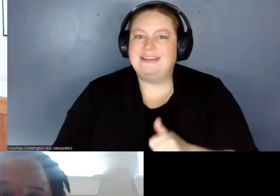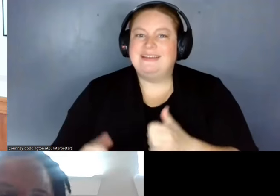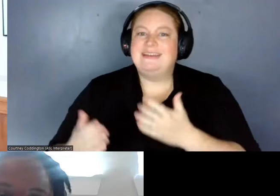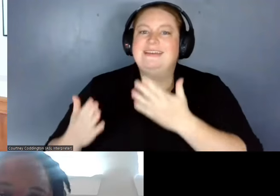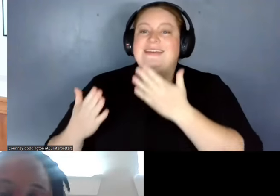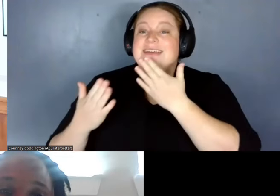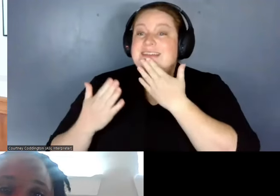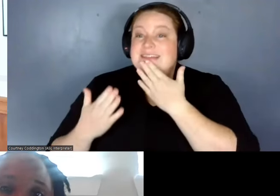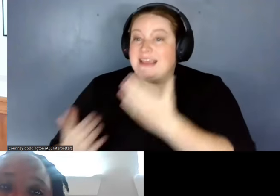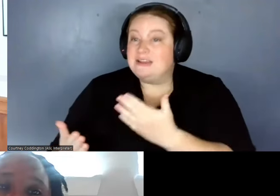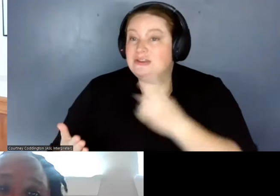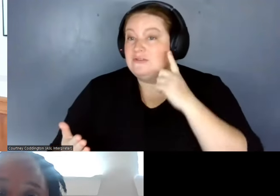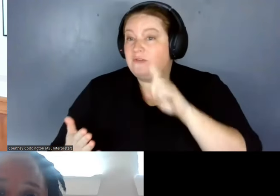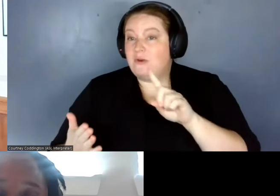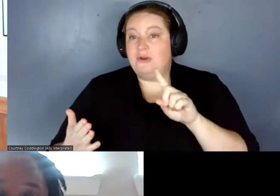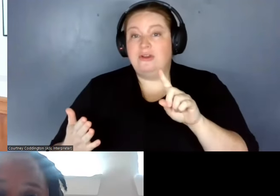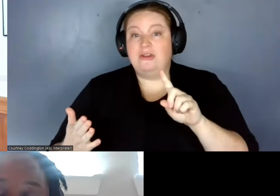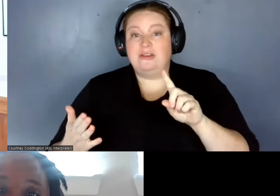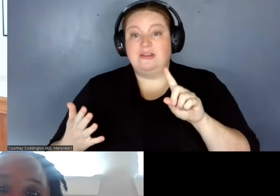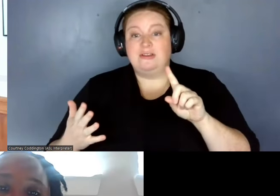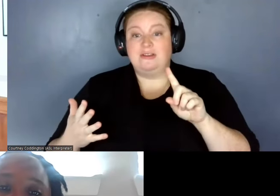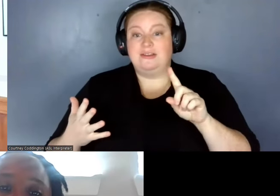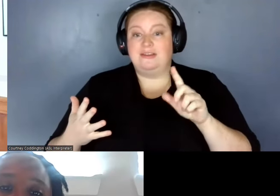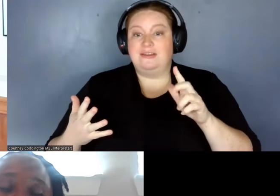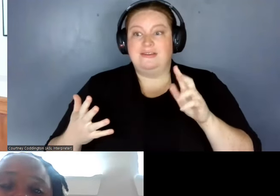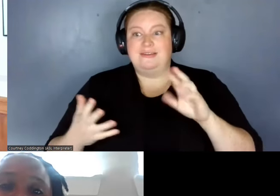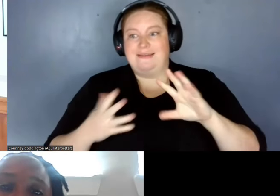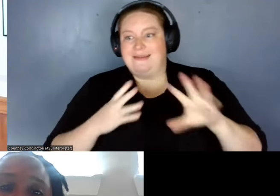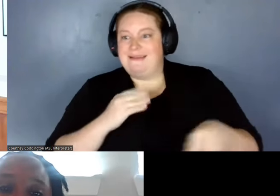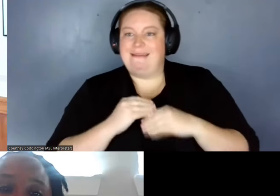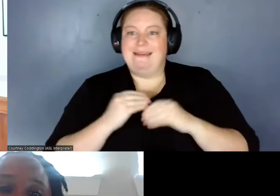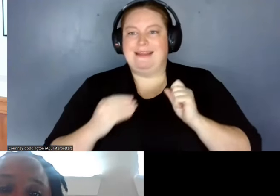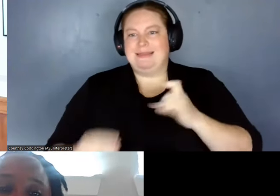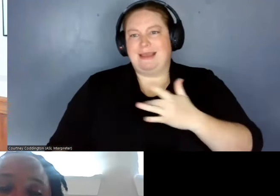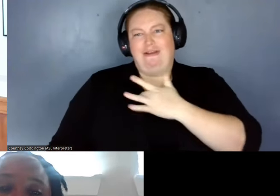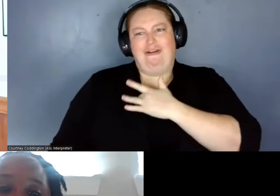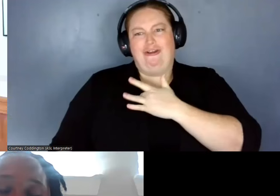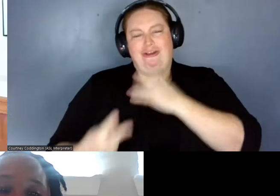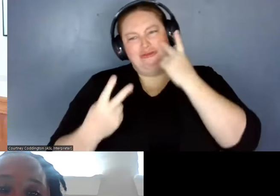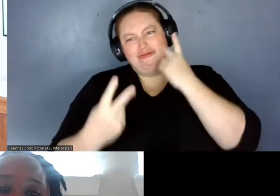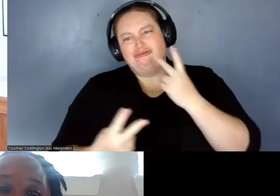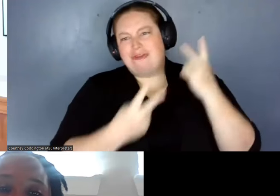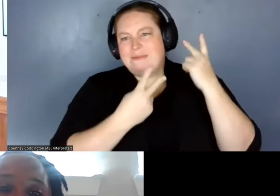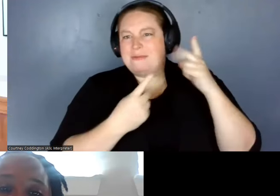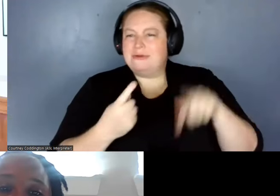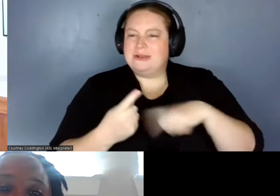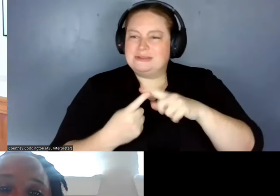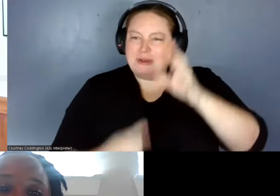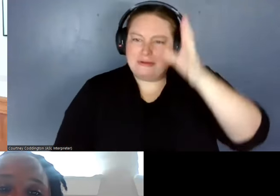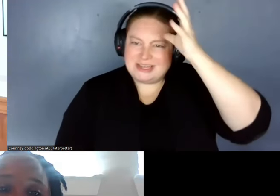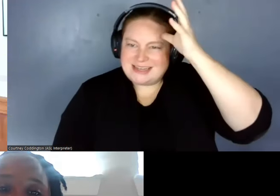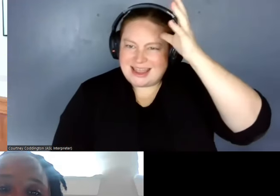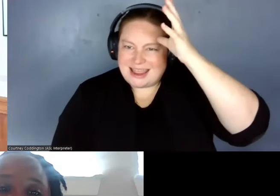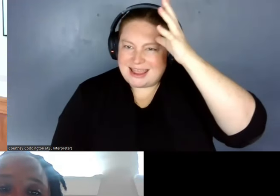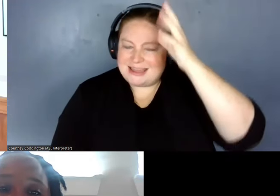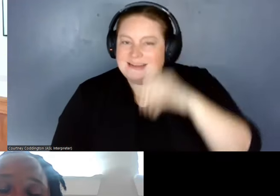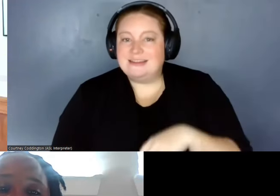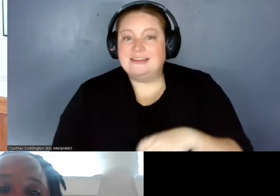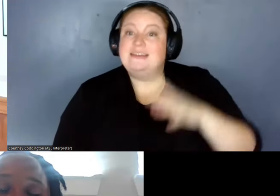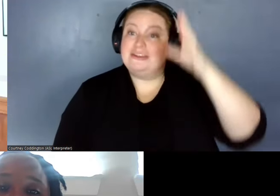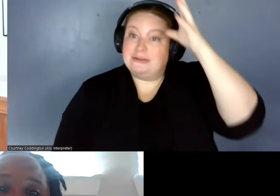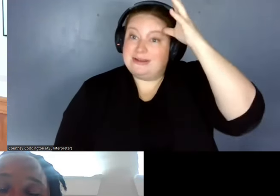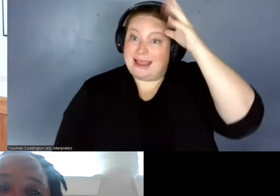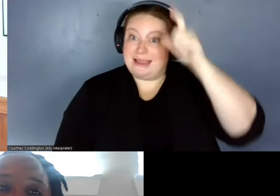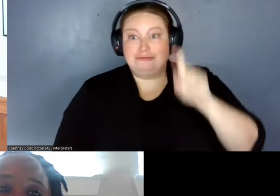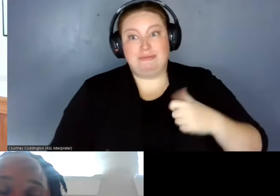Thank you for leaving us with that very heartfelt remembrance about your dad. Your dad should be alive today.